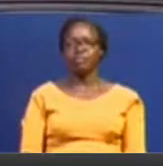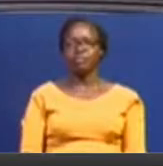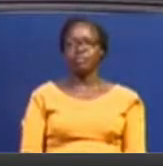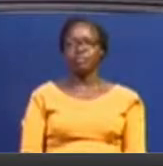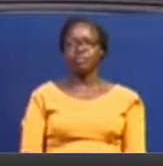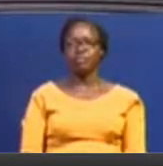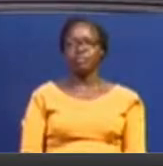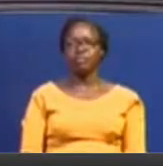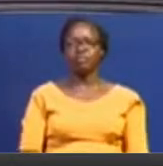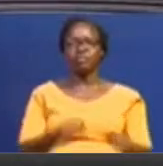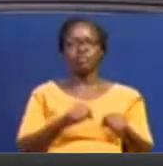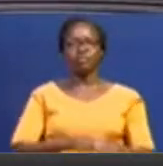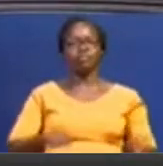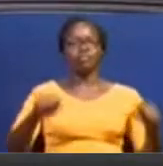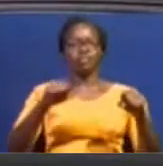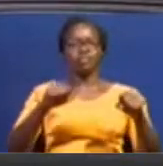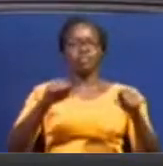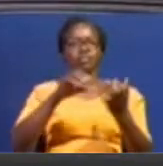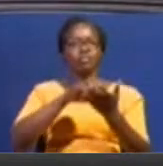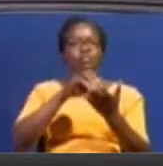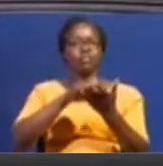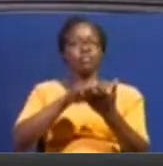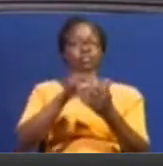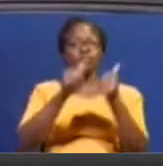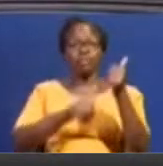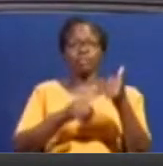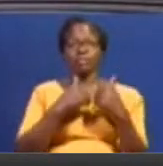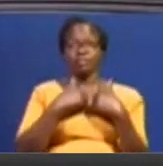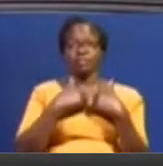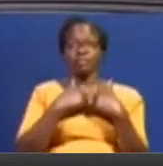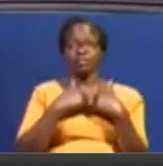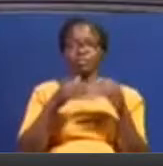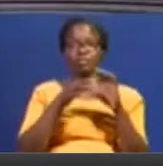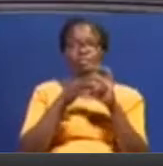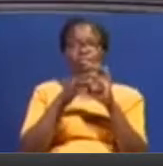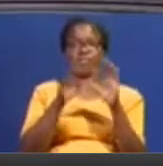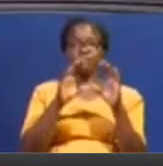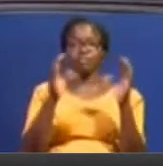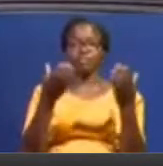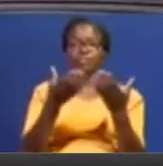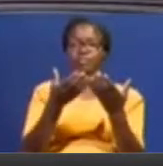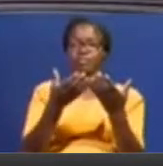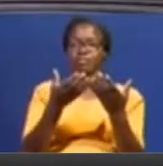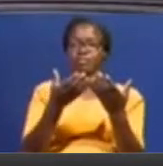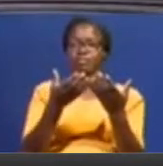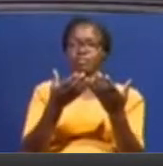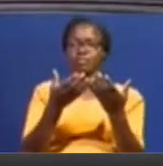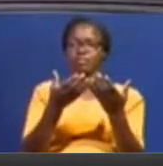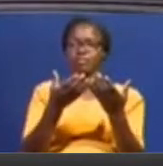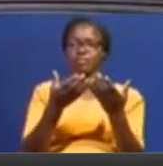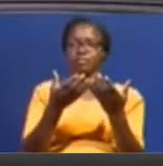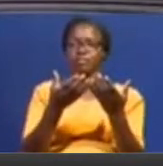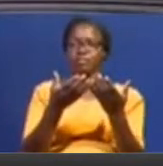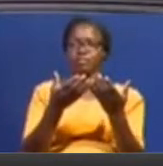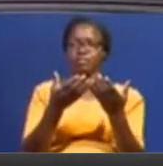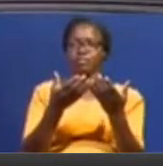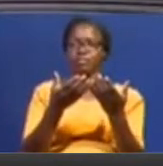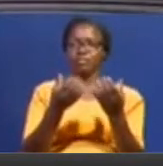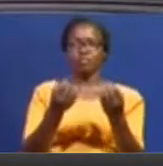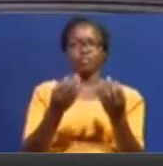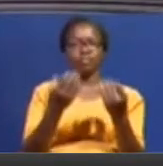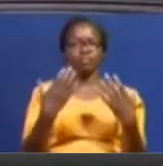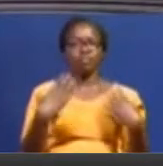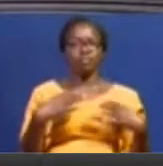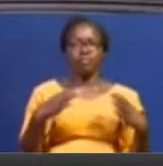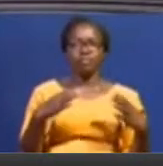what is the senior most position that you've held in the corporate world? The largest number of people that you've